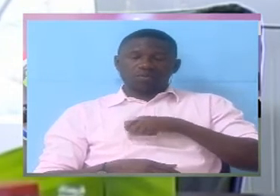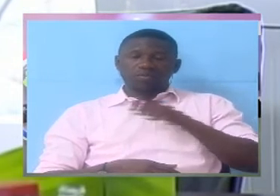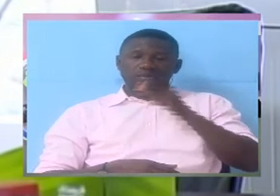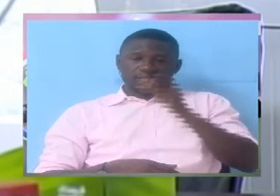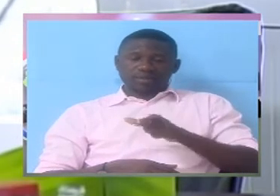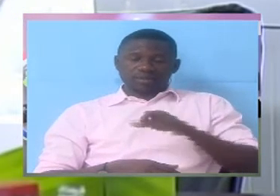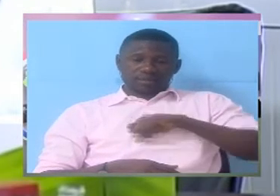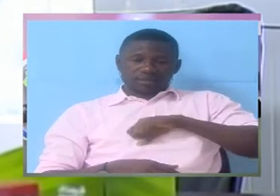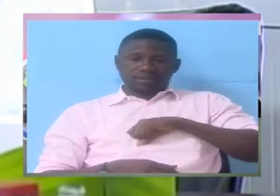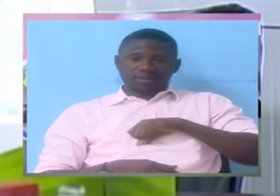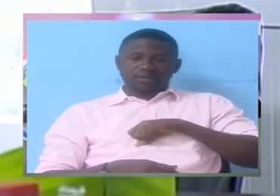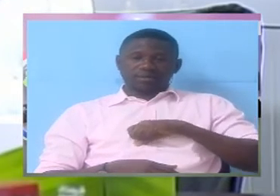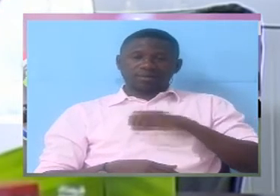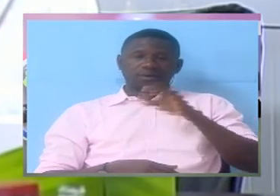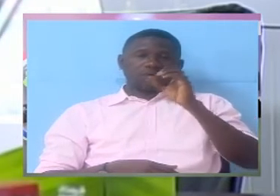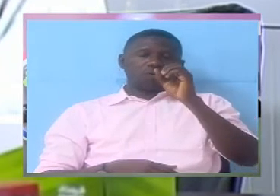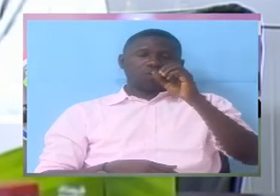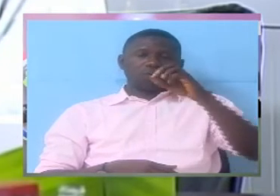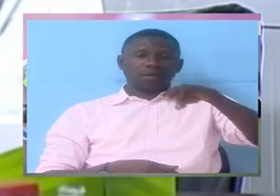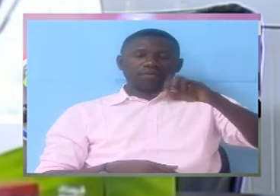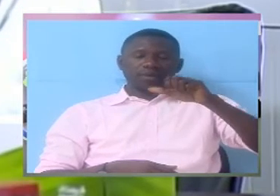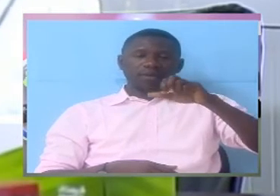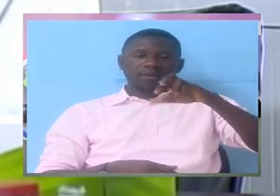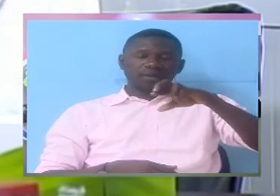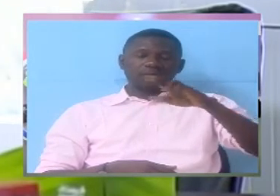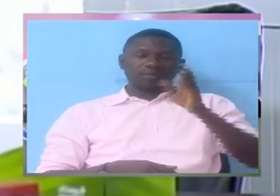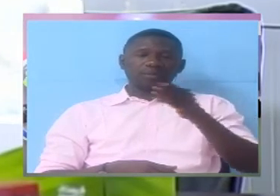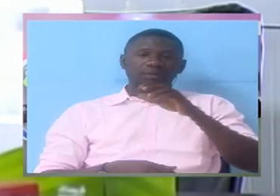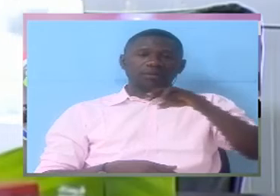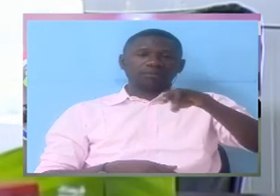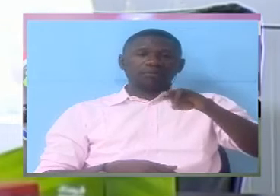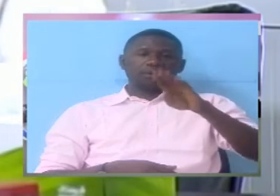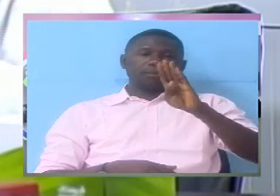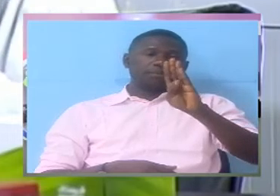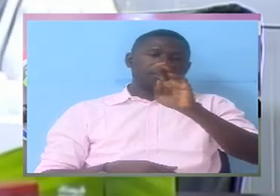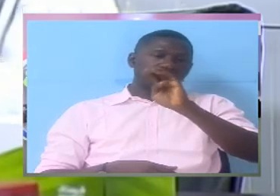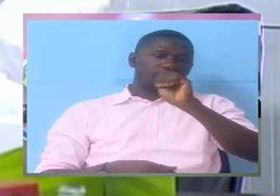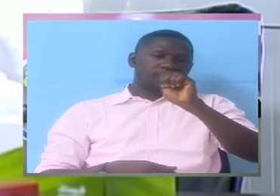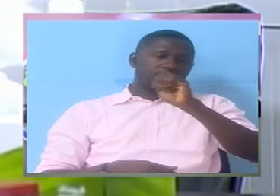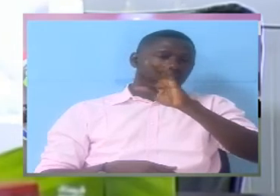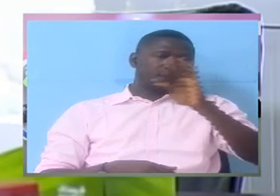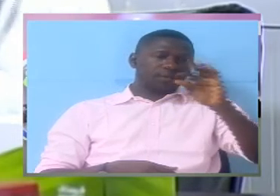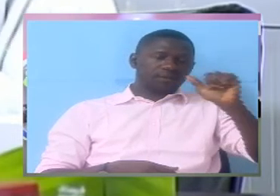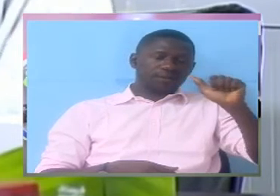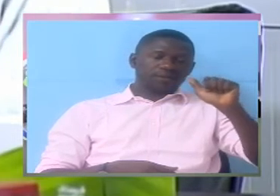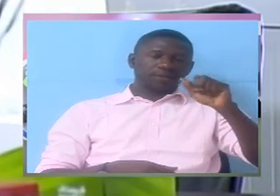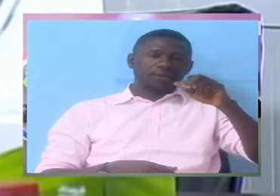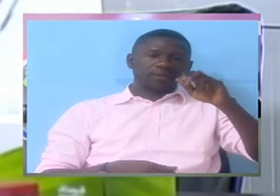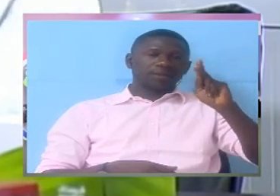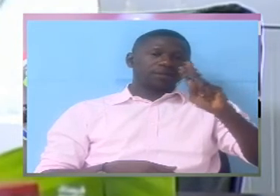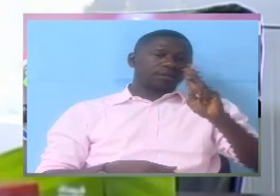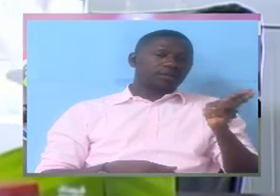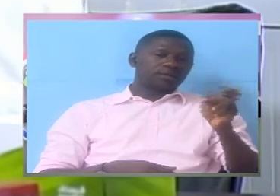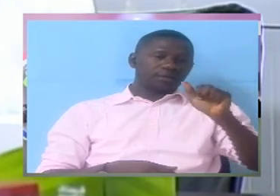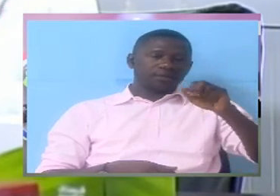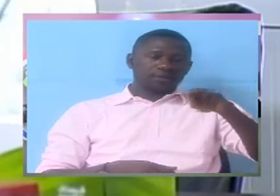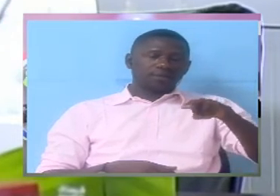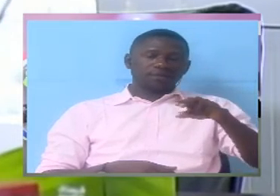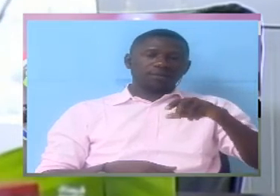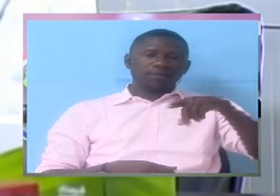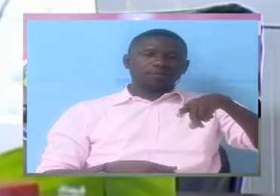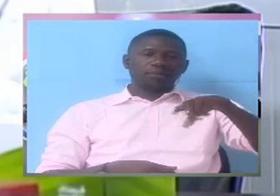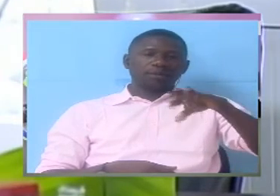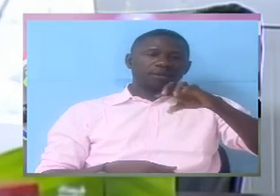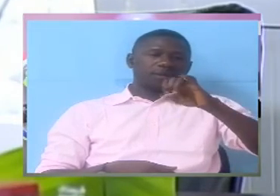kungo. Omar Betikan Prera. Omar Betikan Prera was discharging the cement inside the boss. Atebe